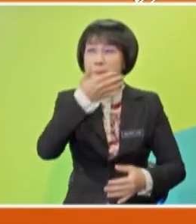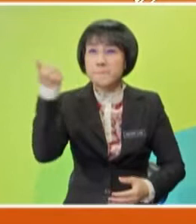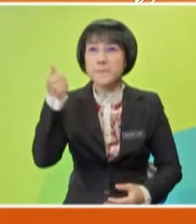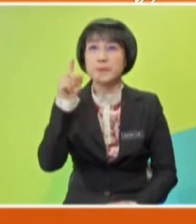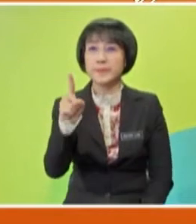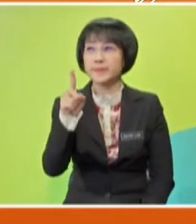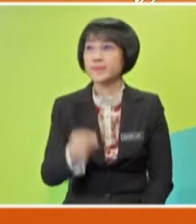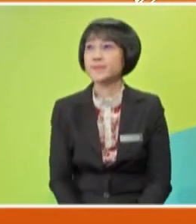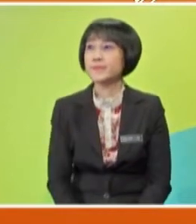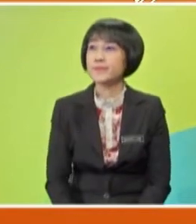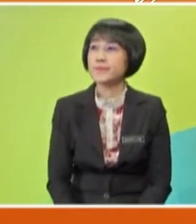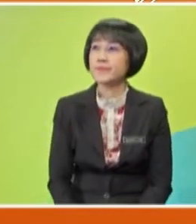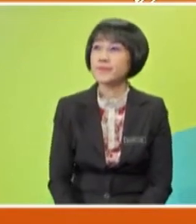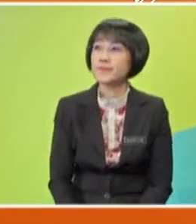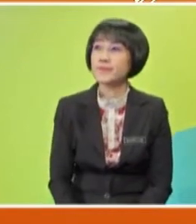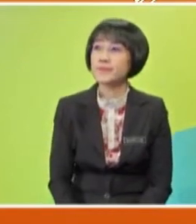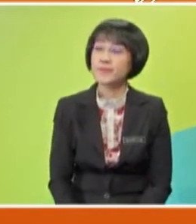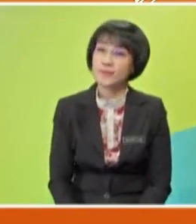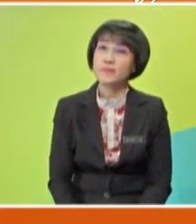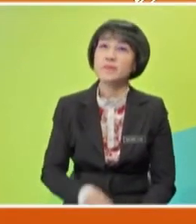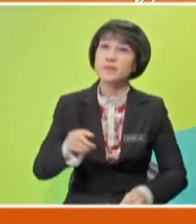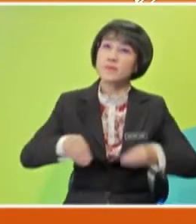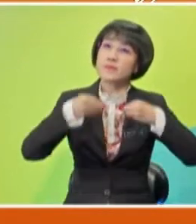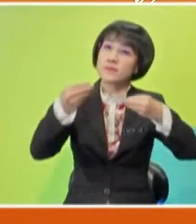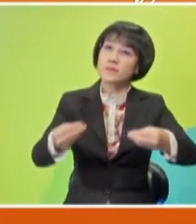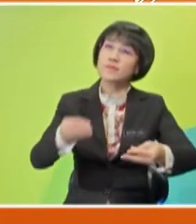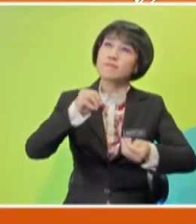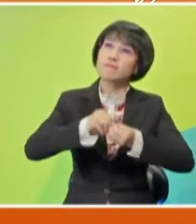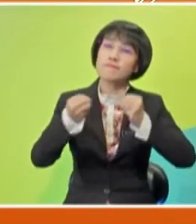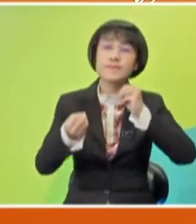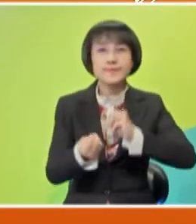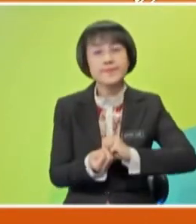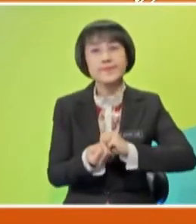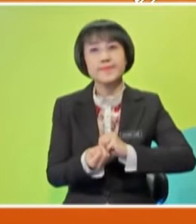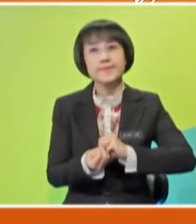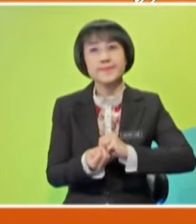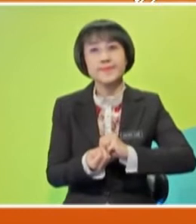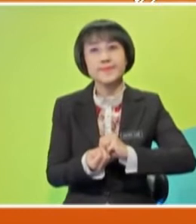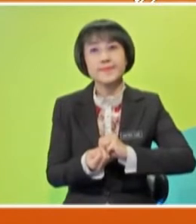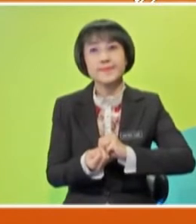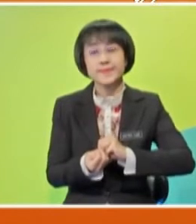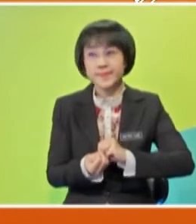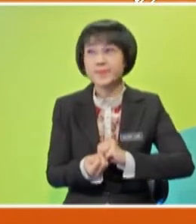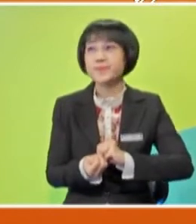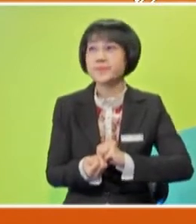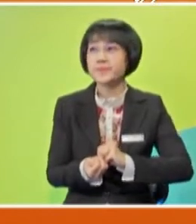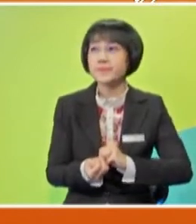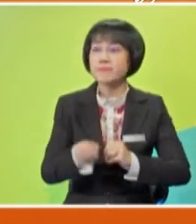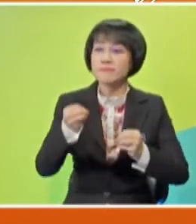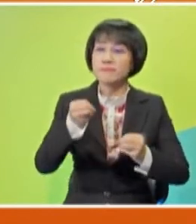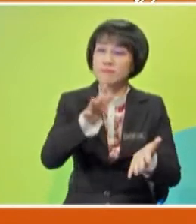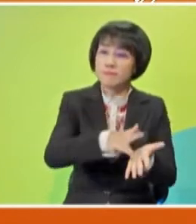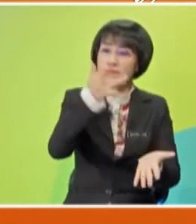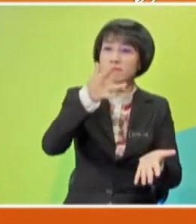very good. Once you are given problems, so you need to find, in other terms, beside advantage or